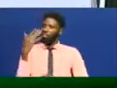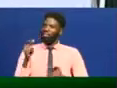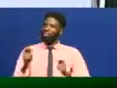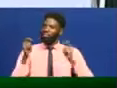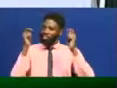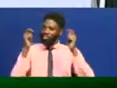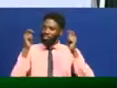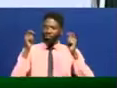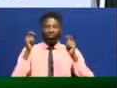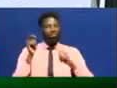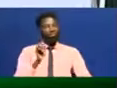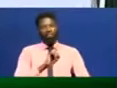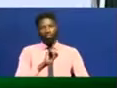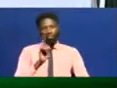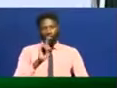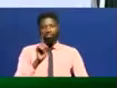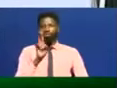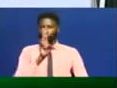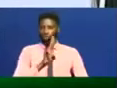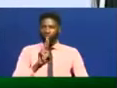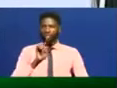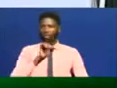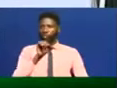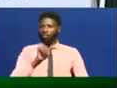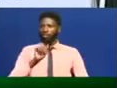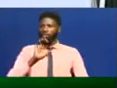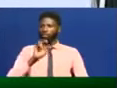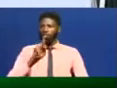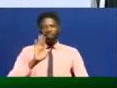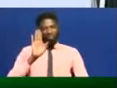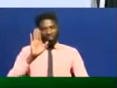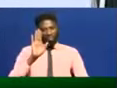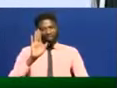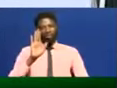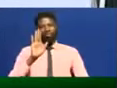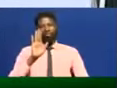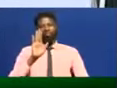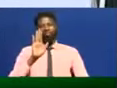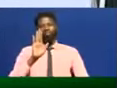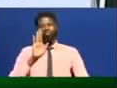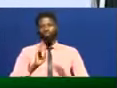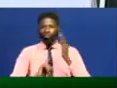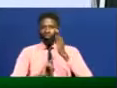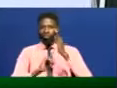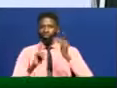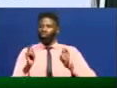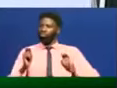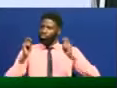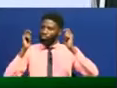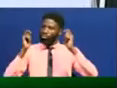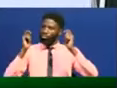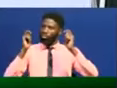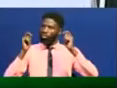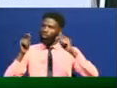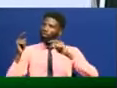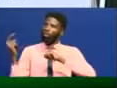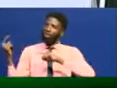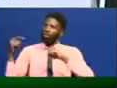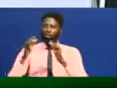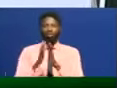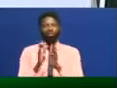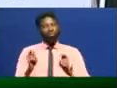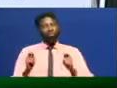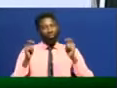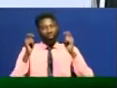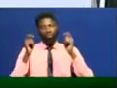Stop using cardboards. Use Zach's electronic substitution board. Zach is working here with his board. I'm